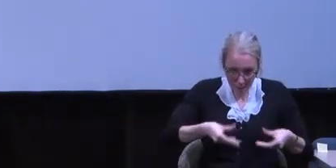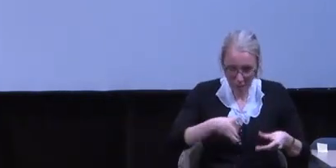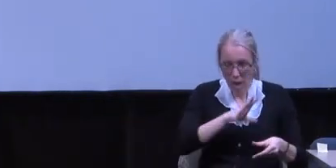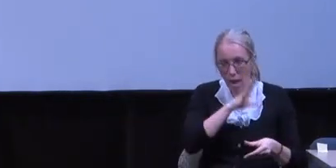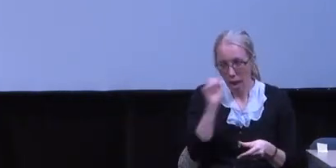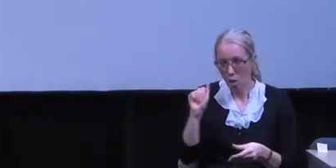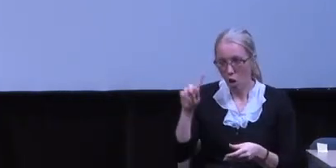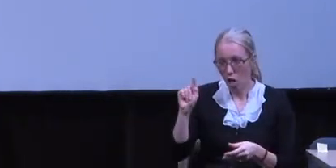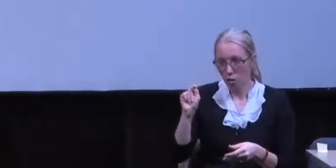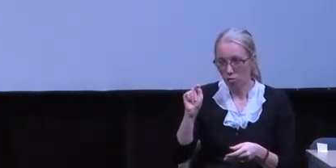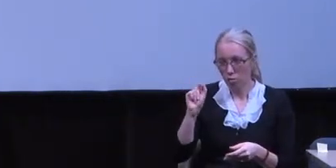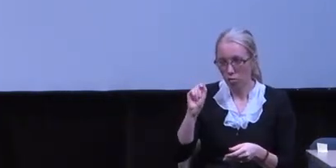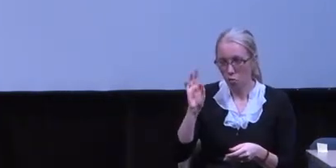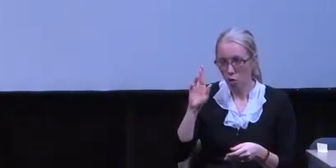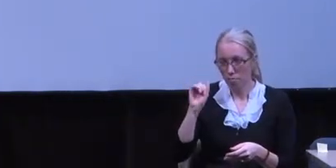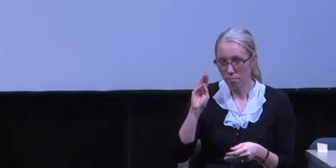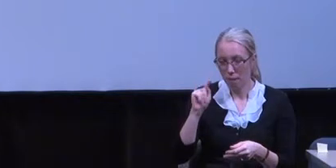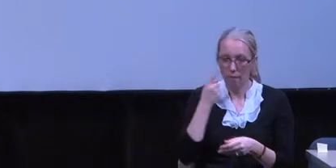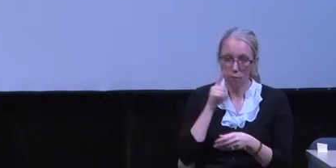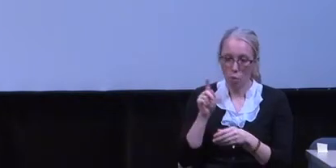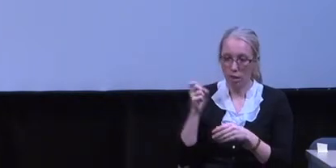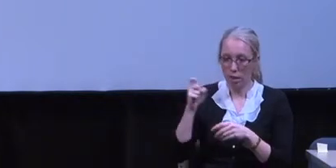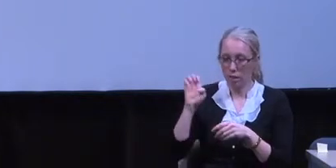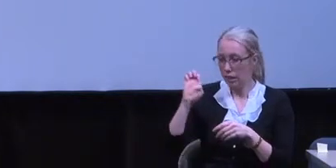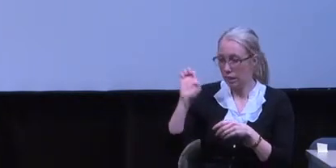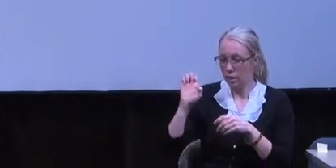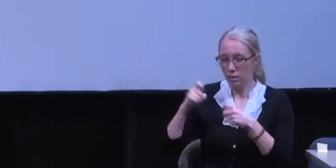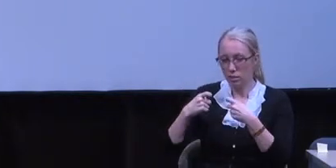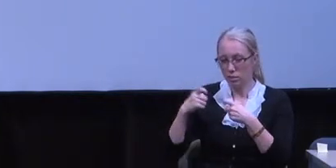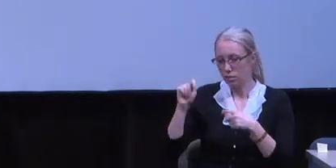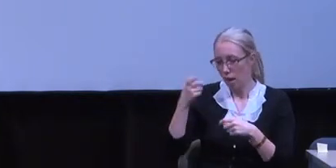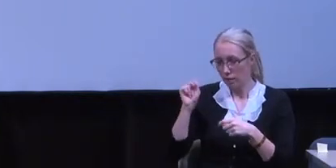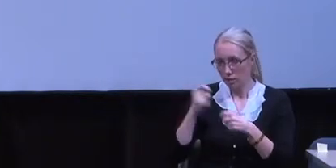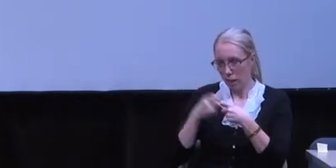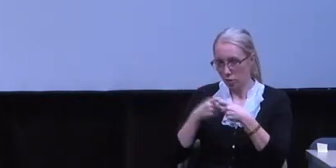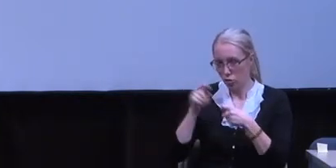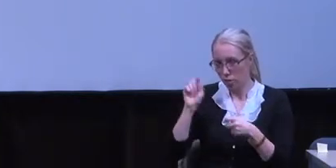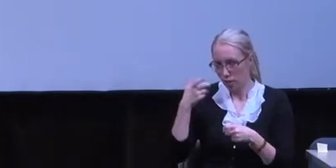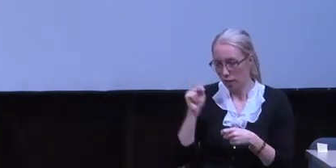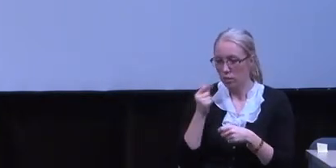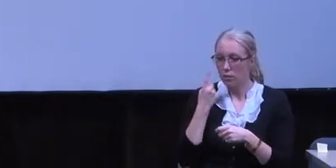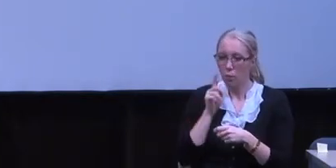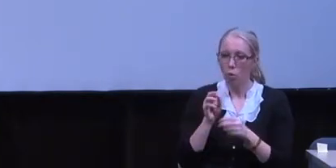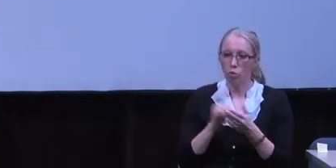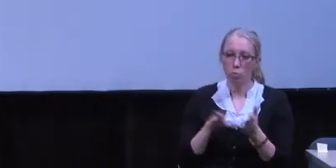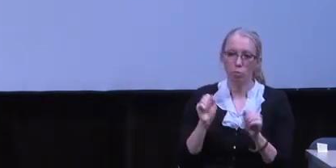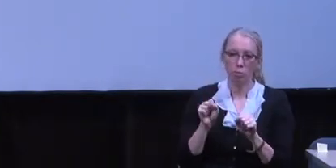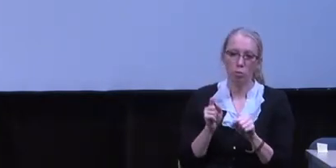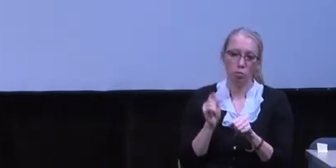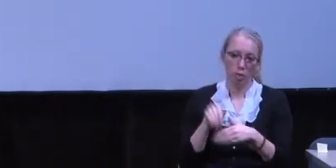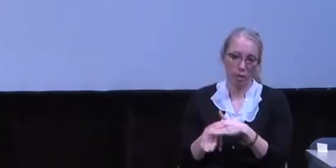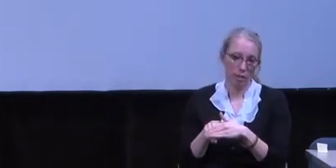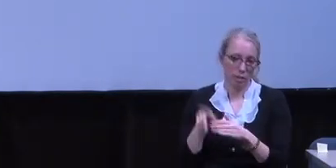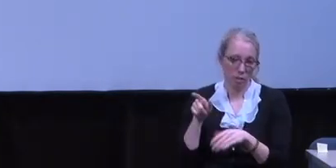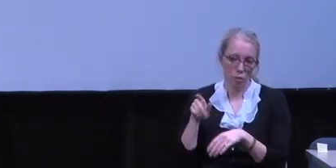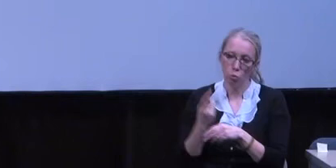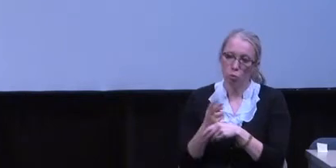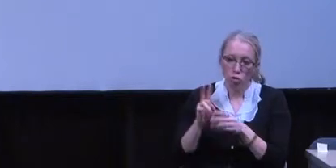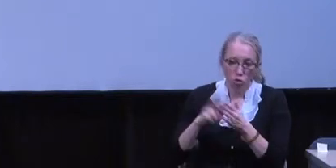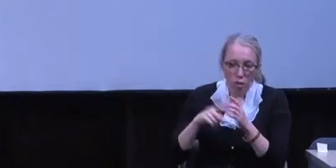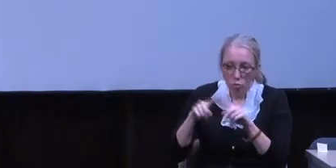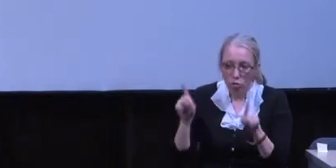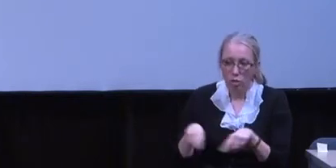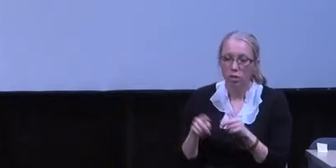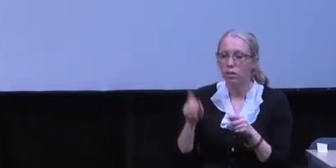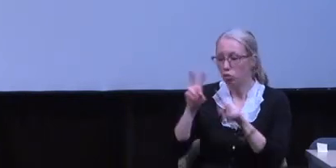our students do have access to that for it to be read aloud to them. So we do work with the students on that, but you